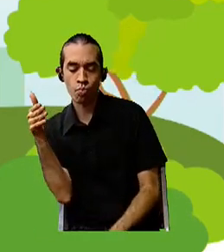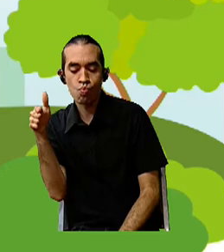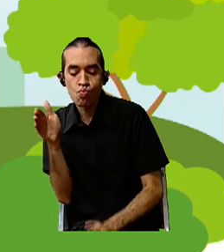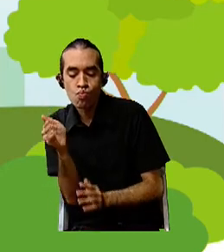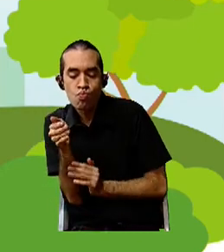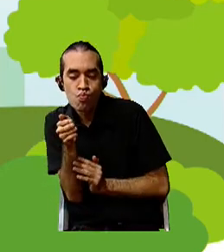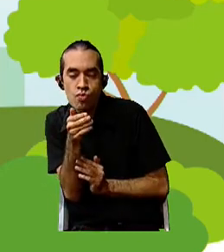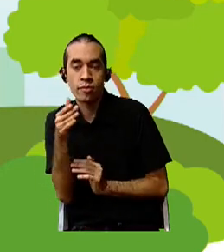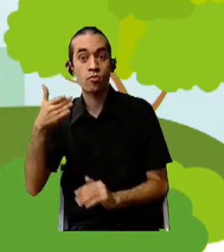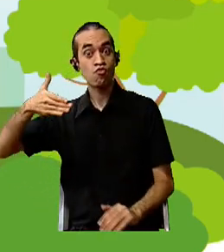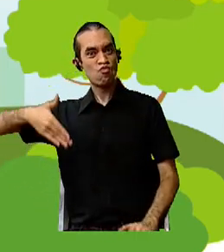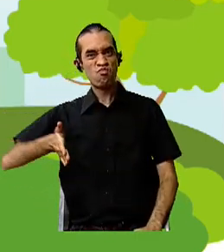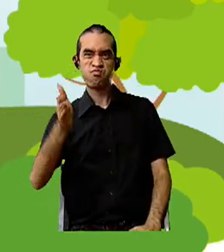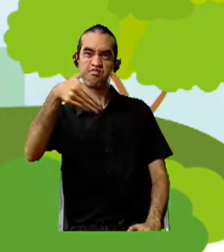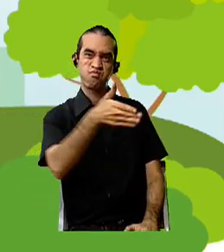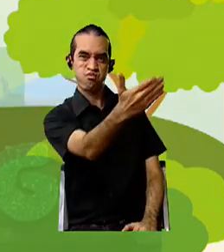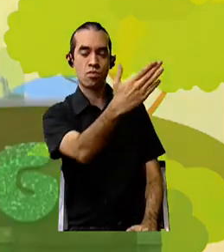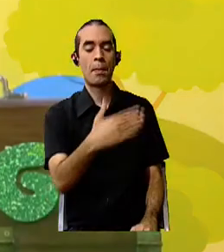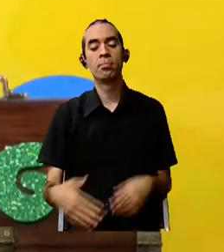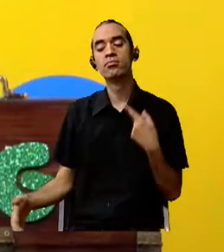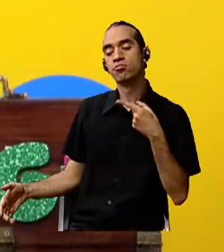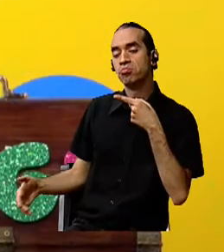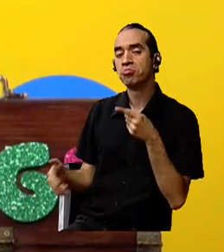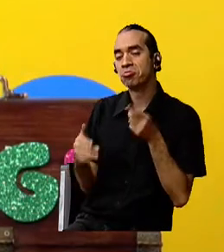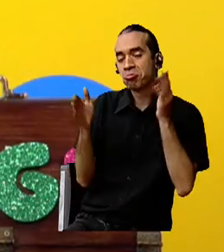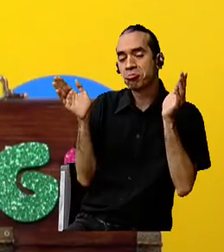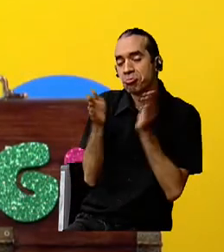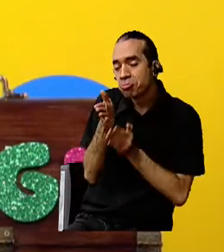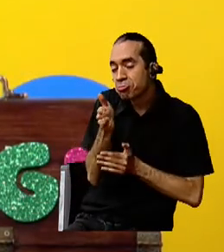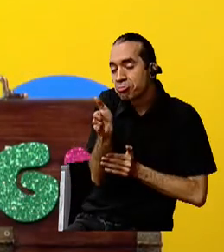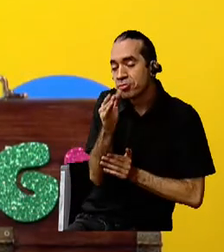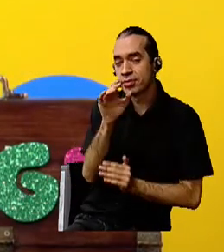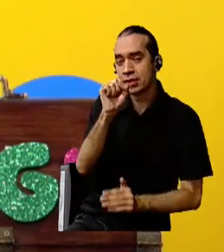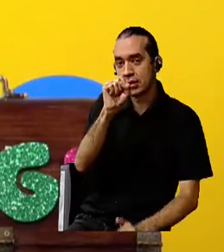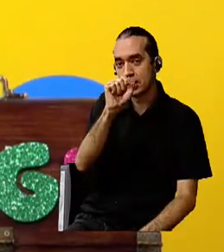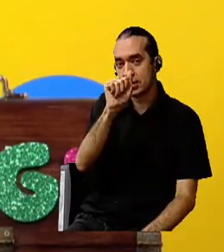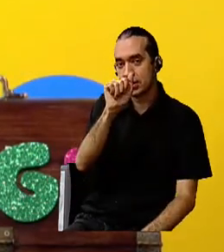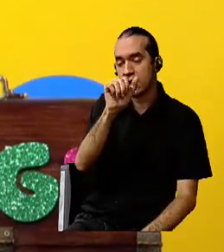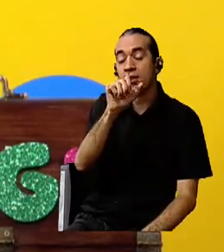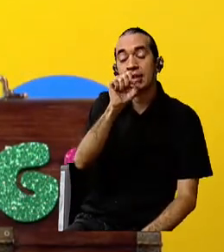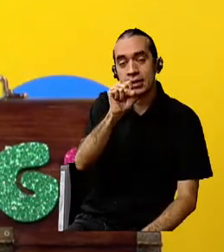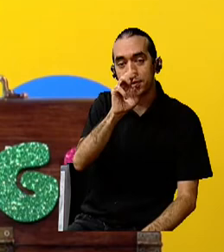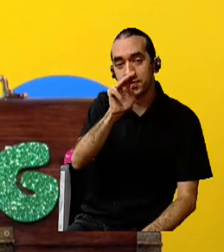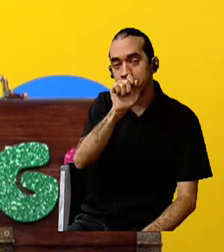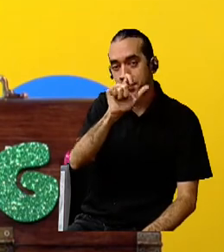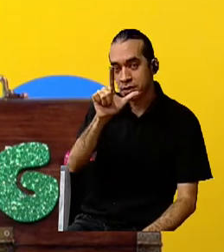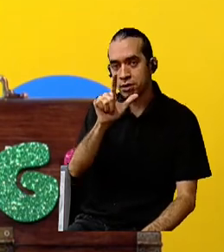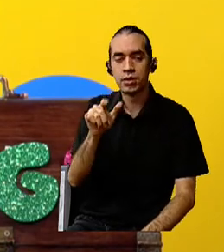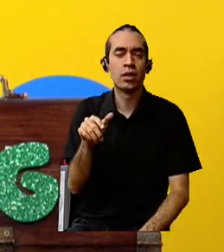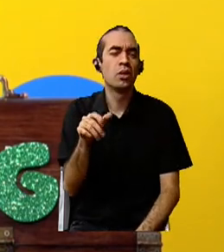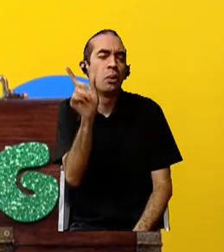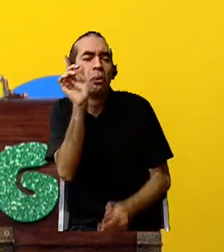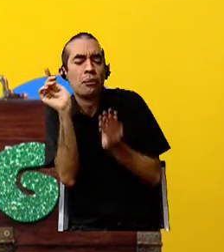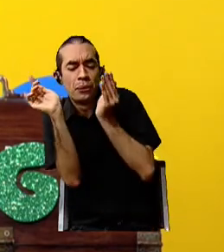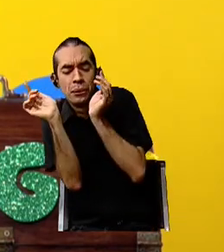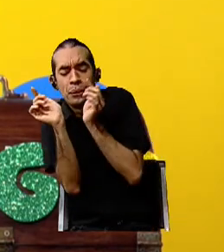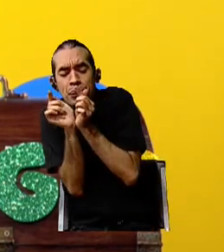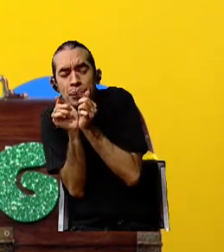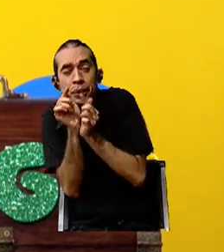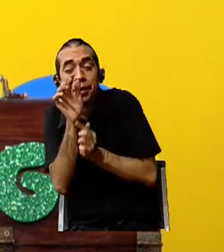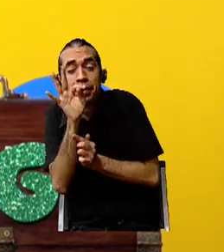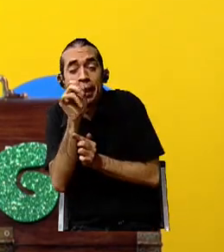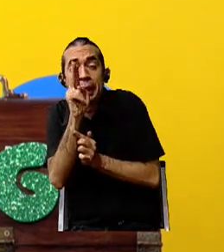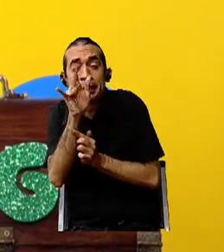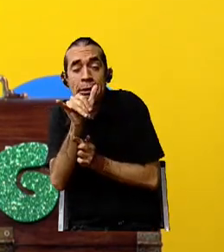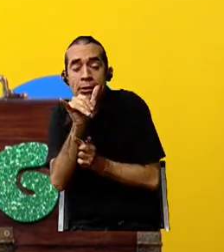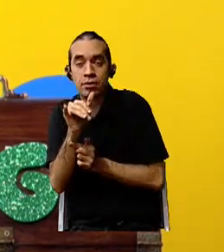small? That animal is small. Very good. It's a very tiny fish. Oh, it